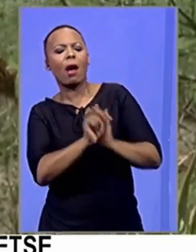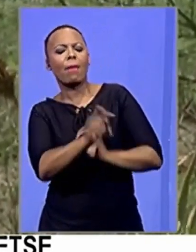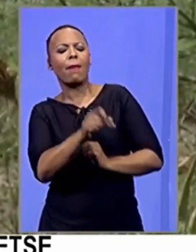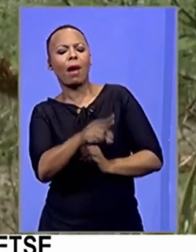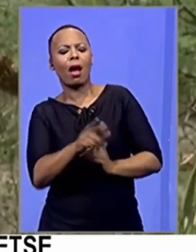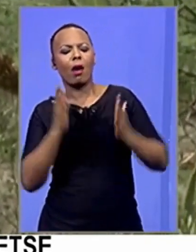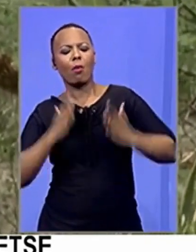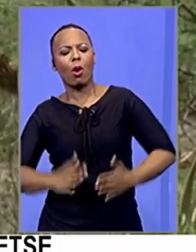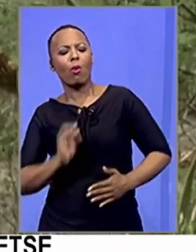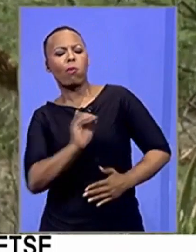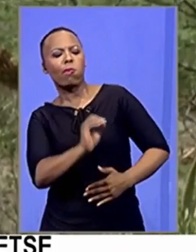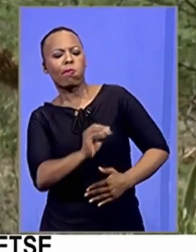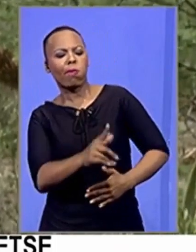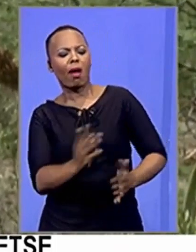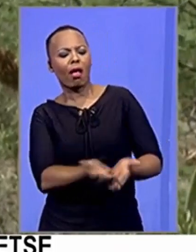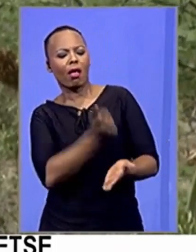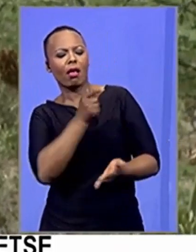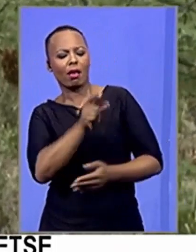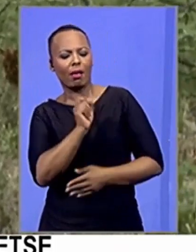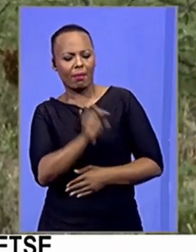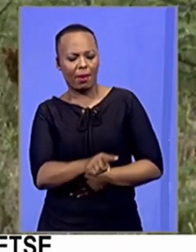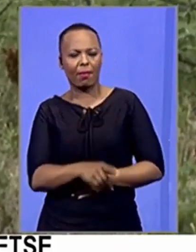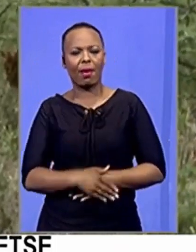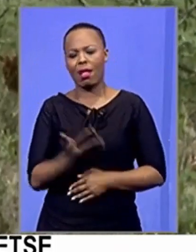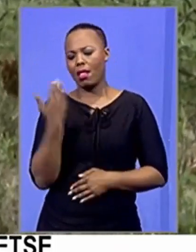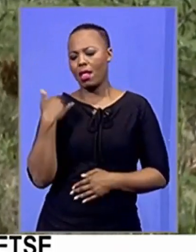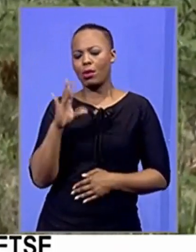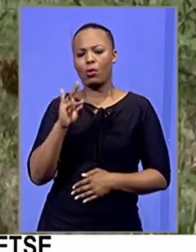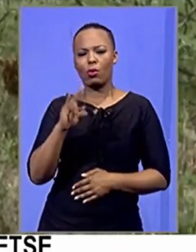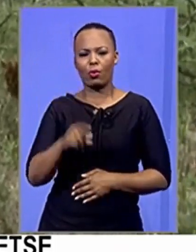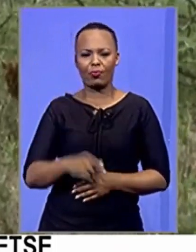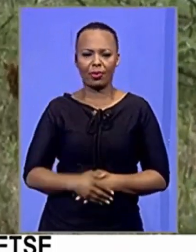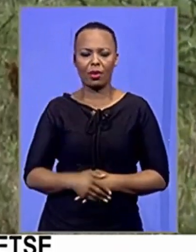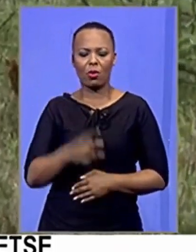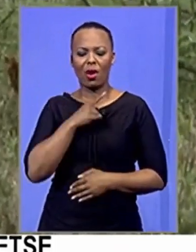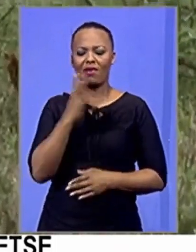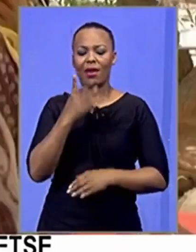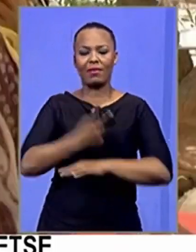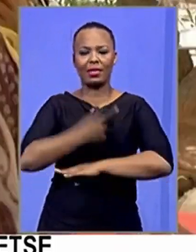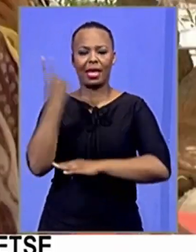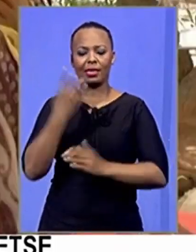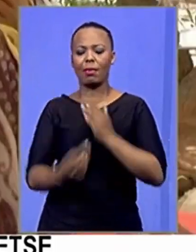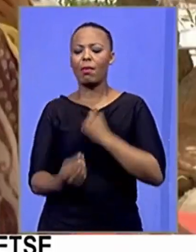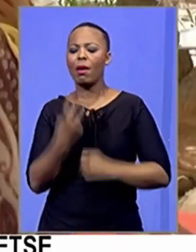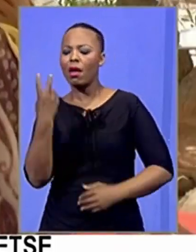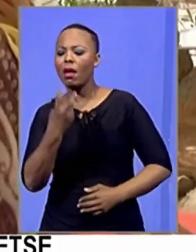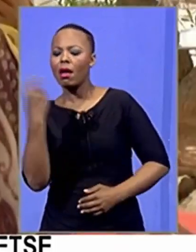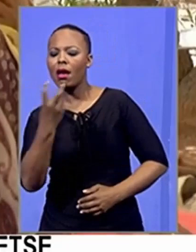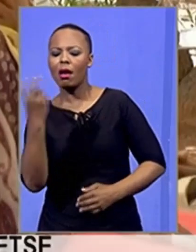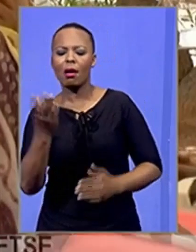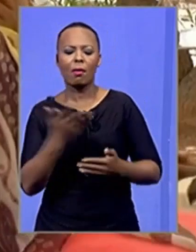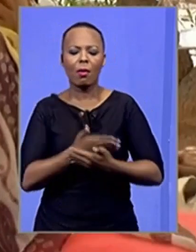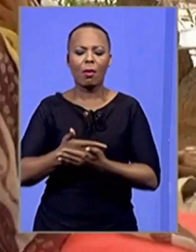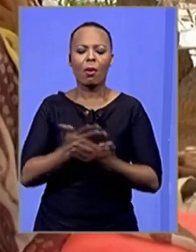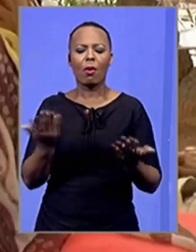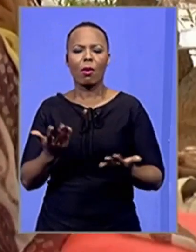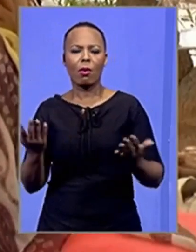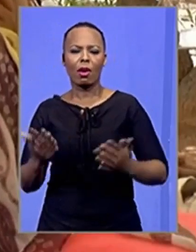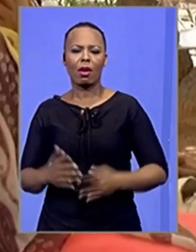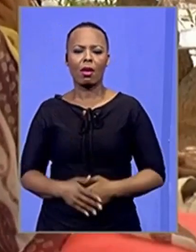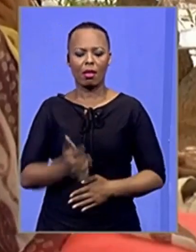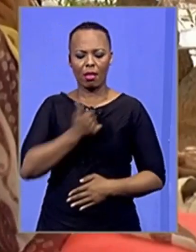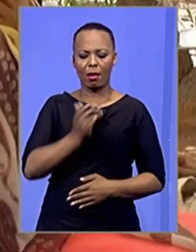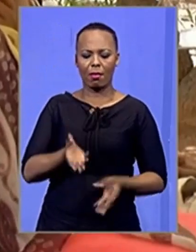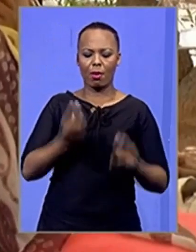ka motseng wa Malatane ka la boraro la go feta e le go matšatši a 5 mola a timelelago. ba e leng gore ga re kushibose ke gore seponesa